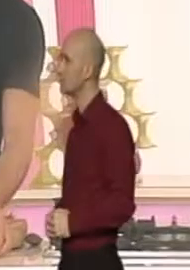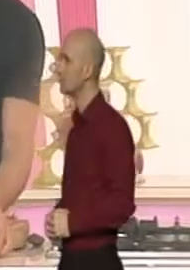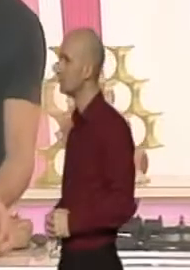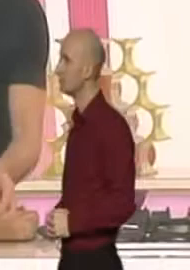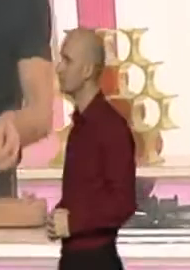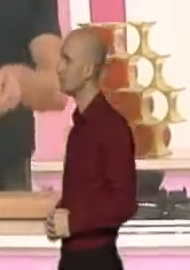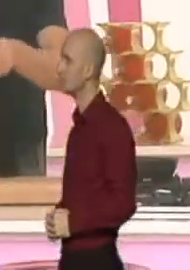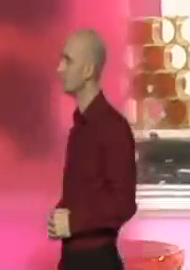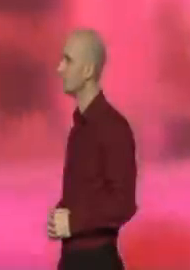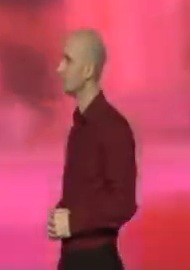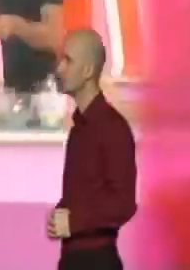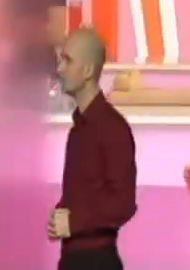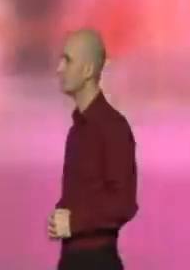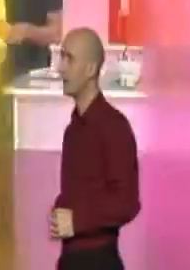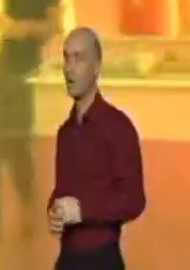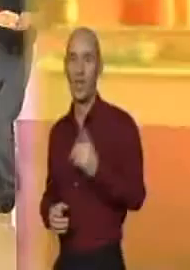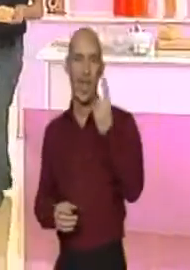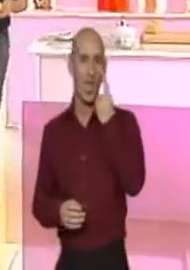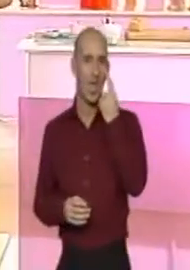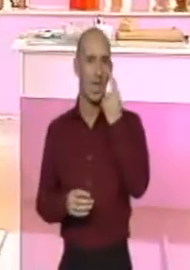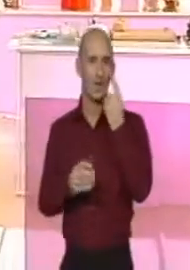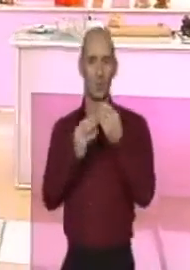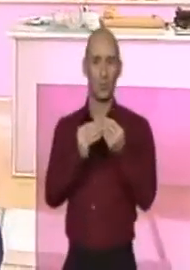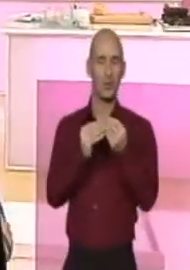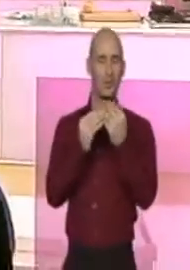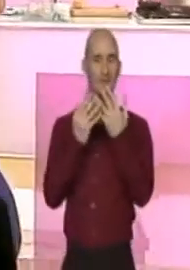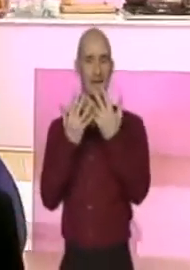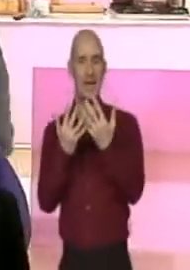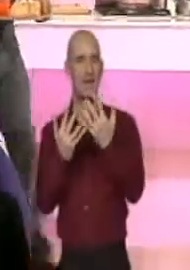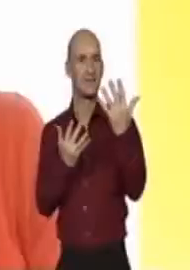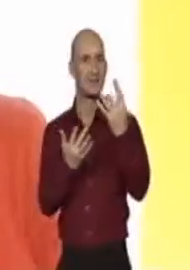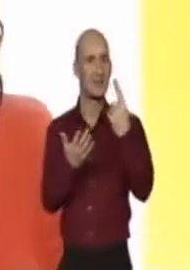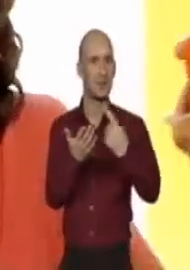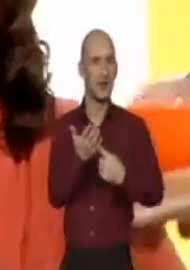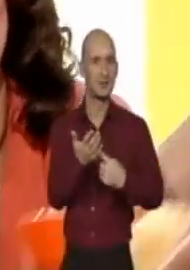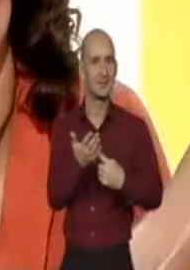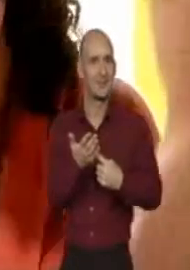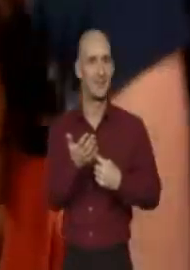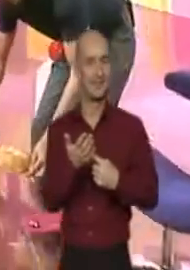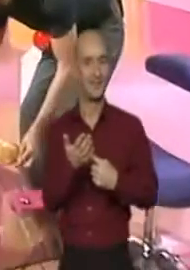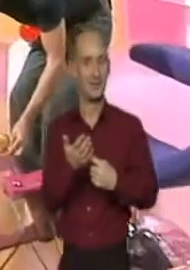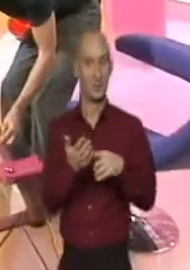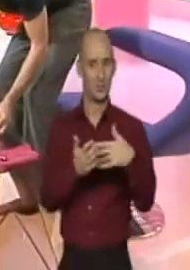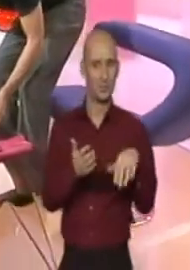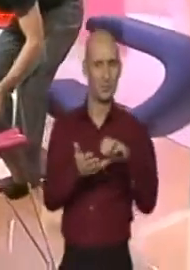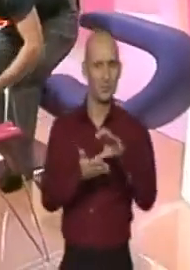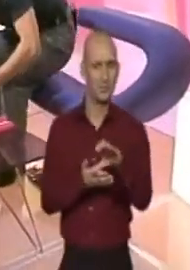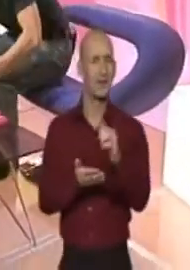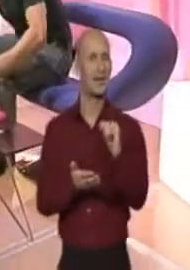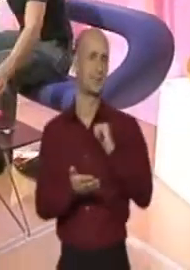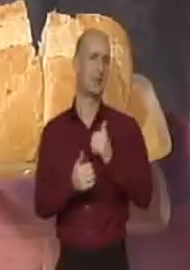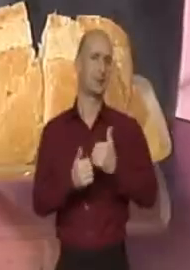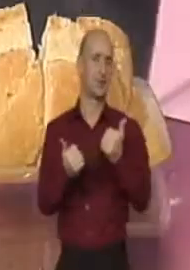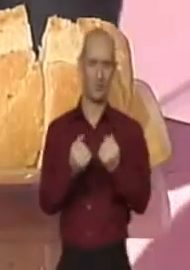Here you go, Beverly. Let's see if this is worth £10-15 of your money. Oh, it better be good for that. I'm sure it will be. Here we go. Look